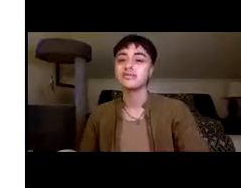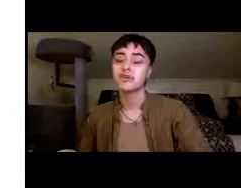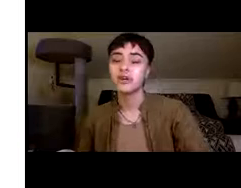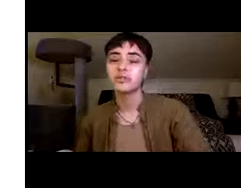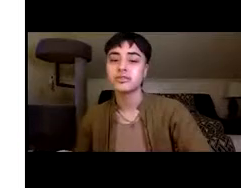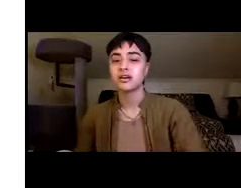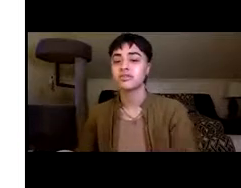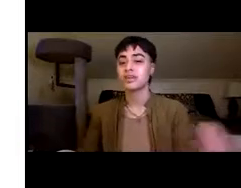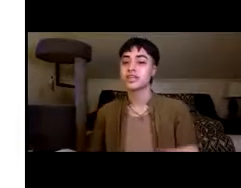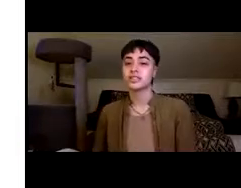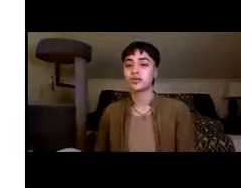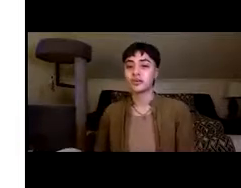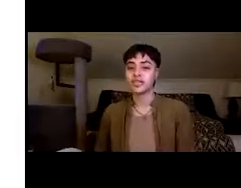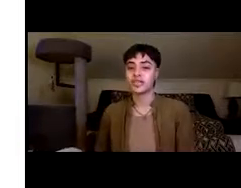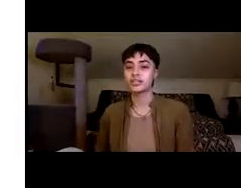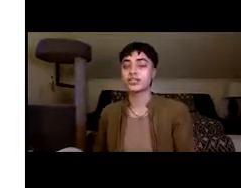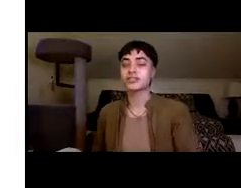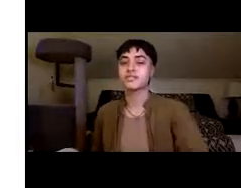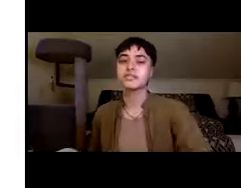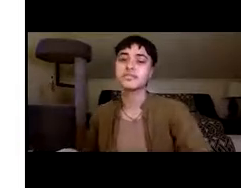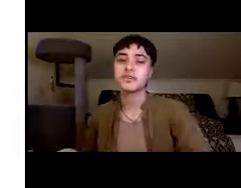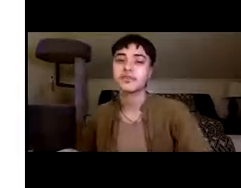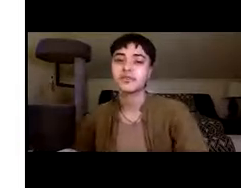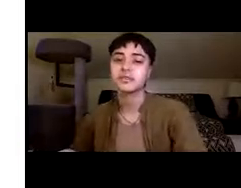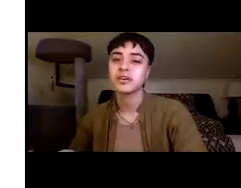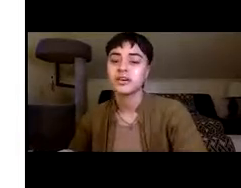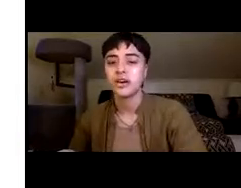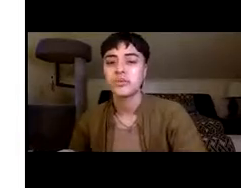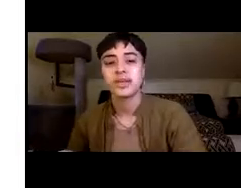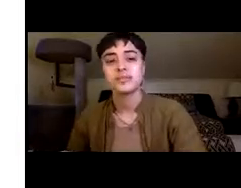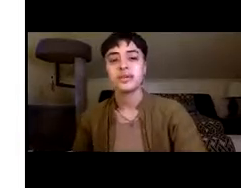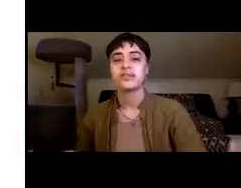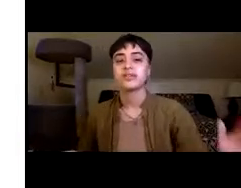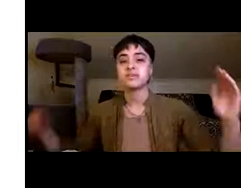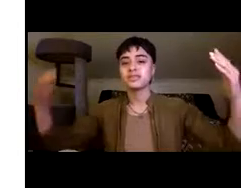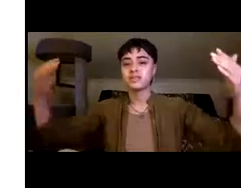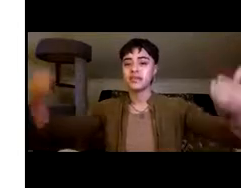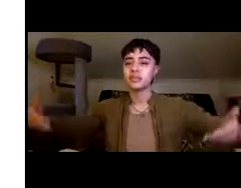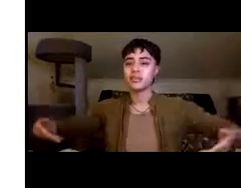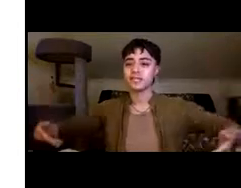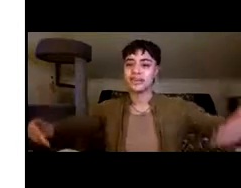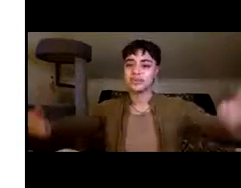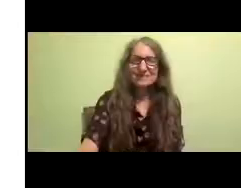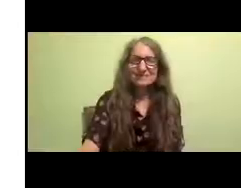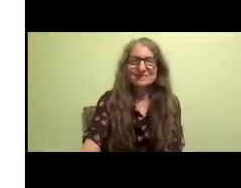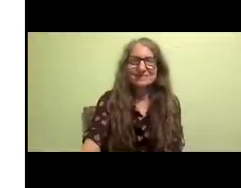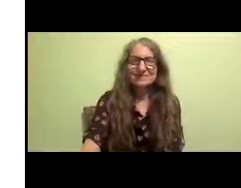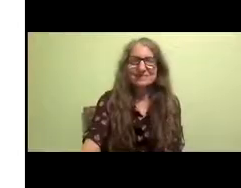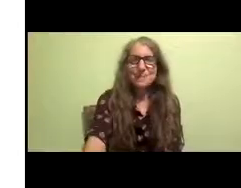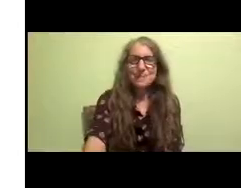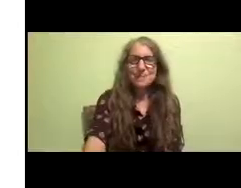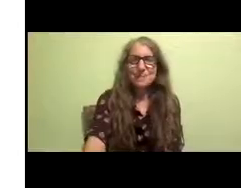professional looking photos on a very low budget. A lot of these photos are made with a piece of paper taped to the